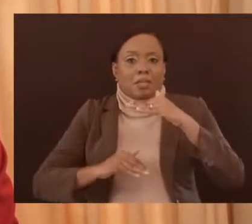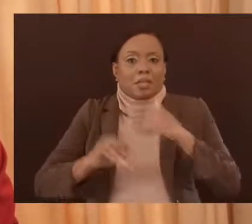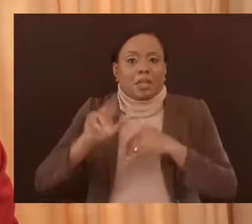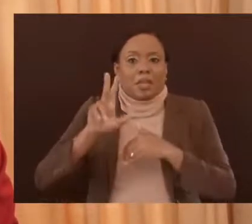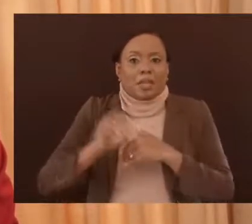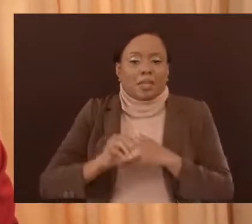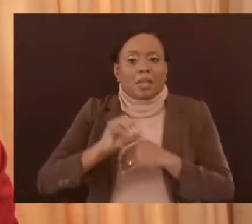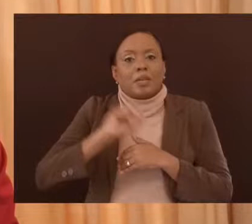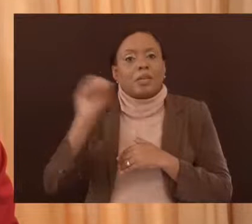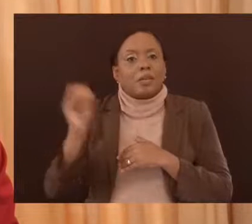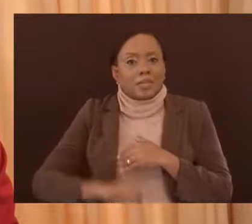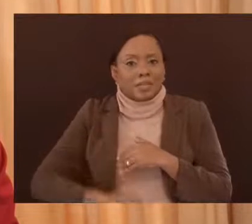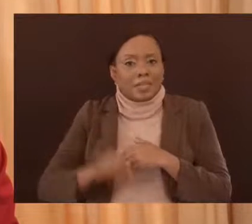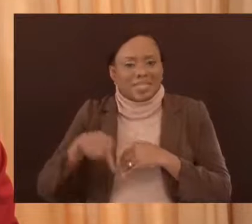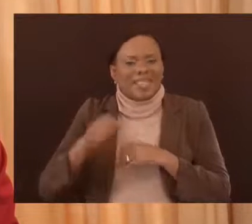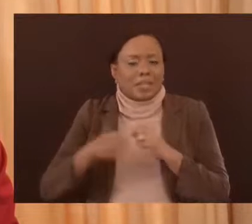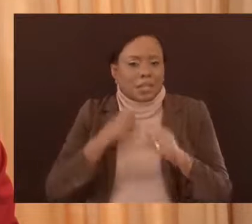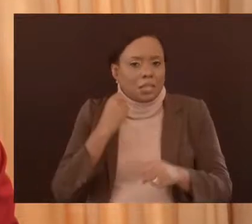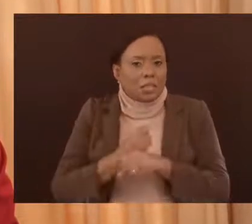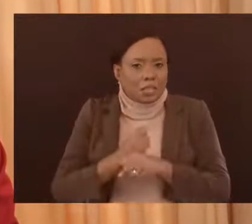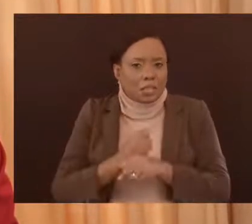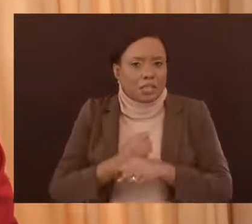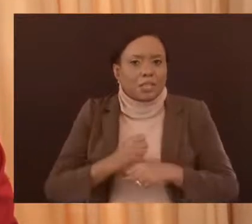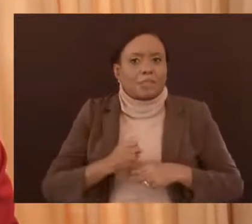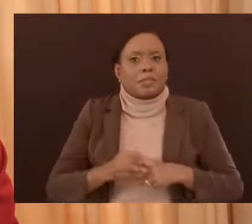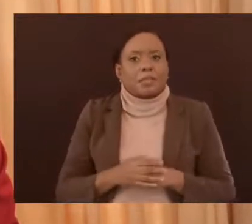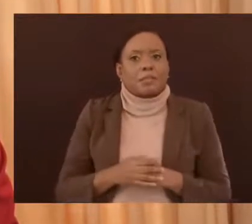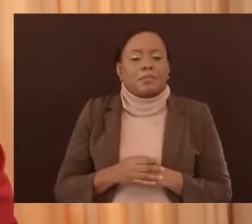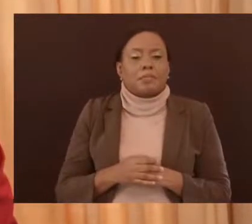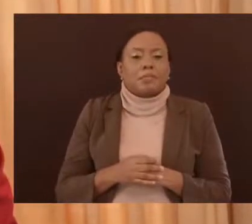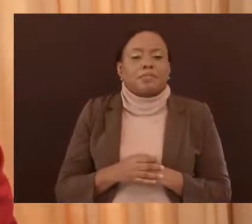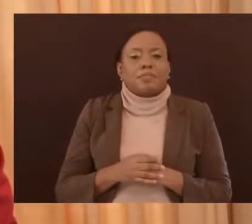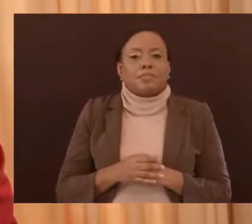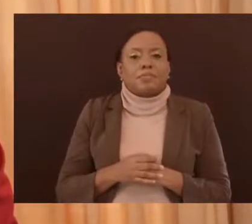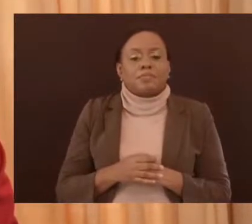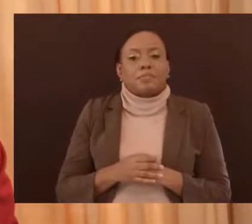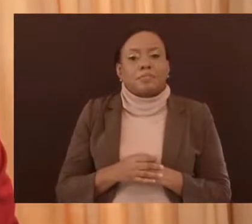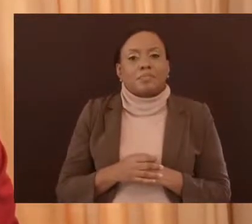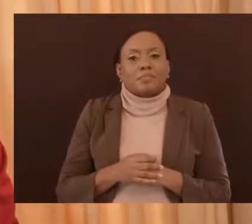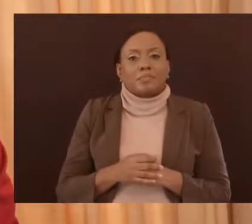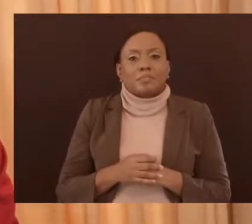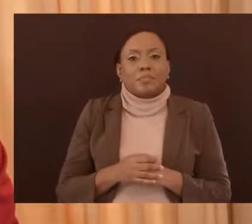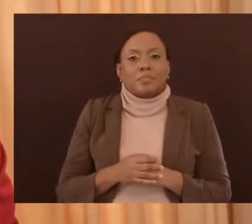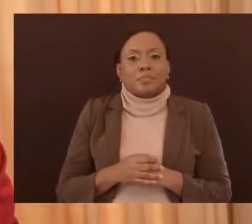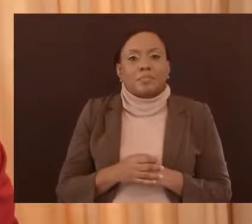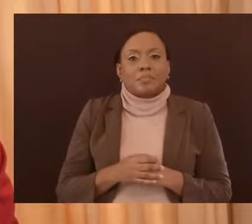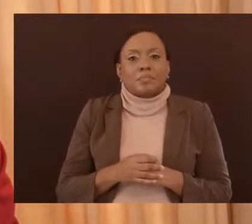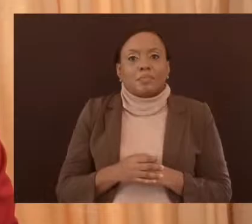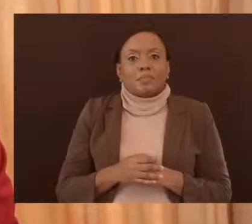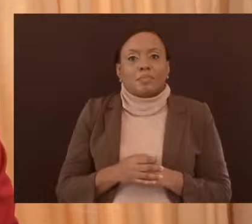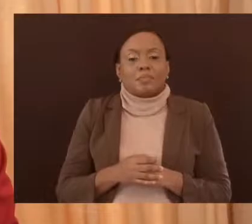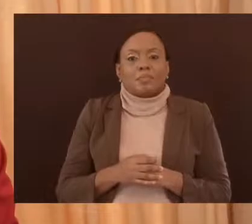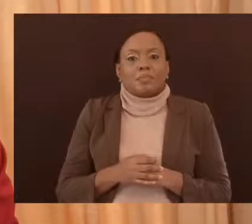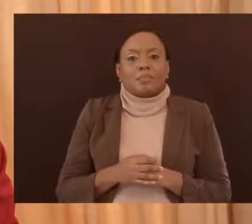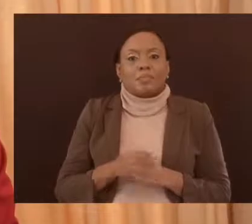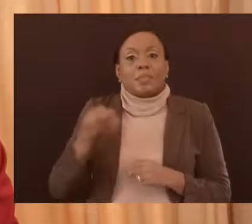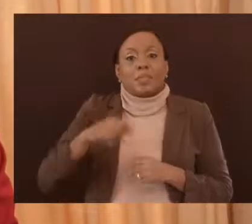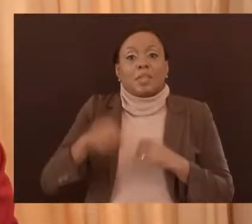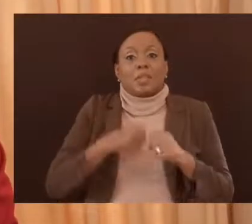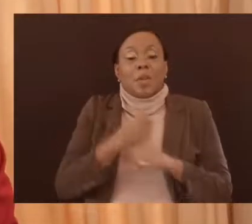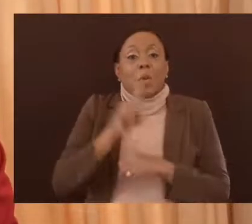to 238 or 7.01% in 2020. Also, this year we